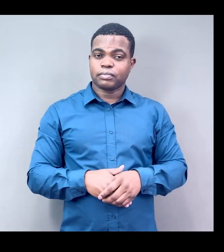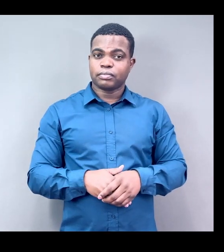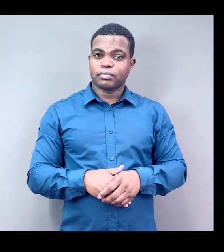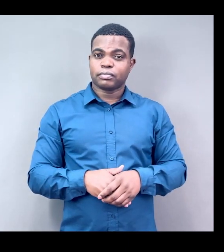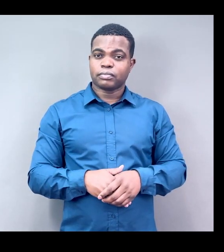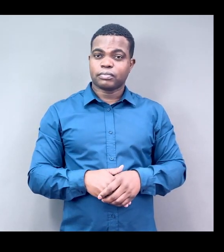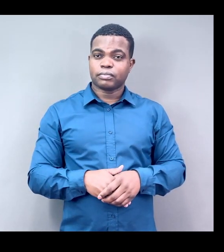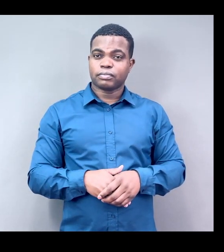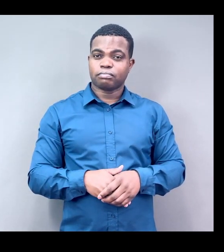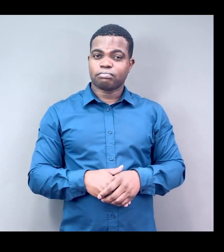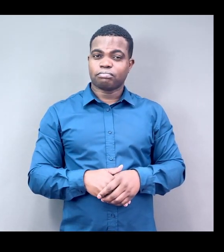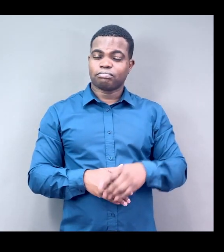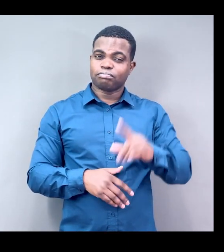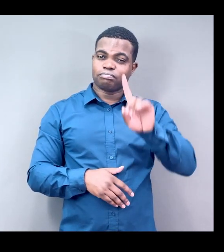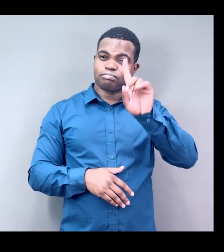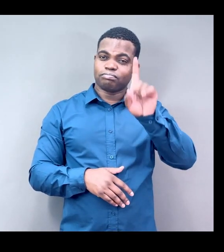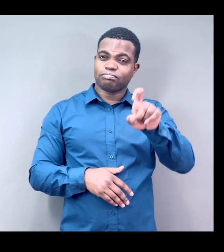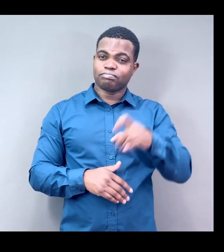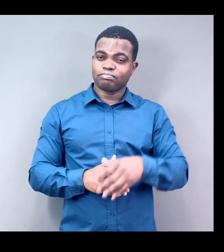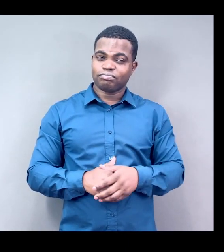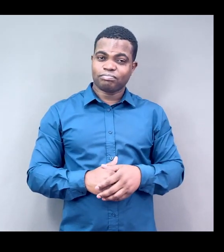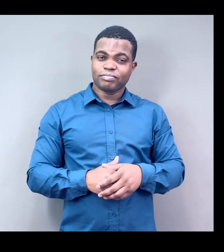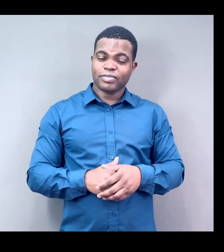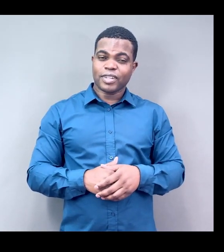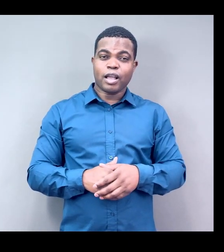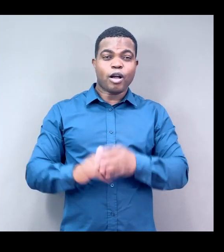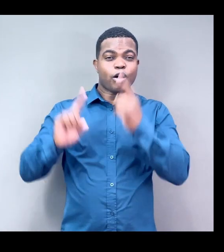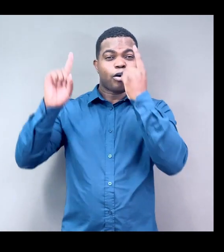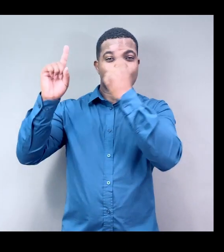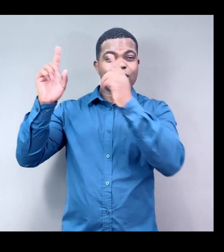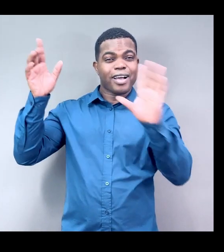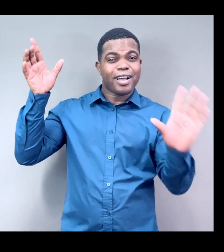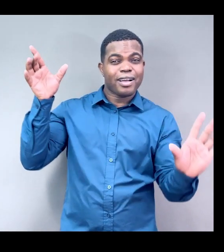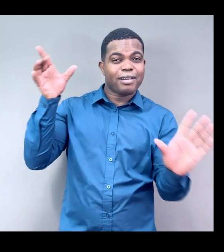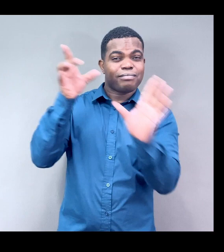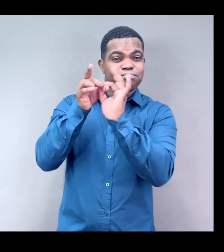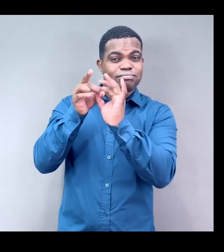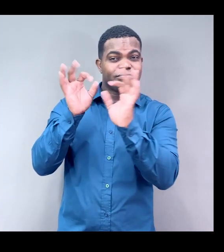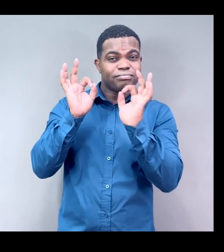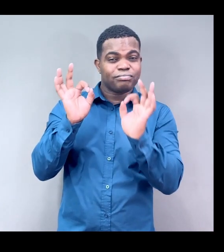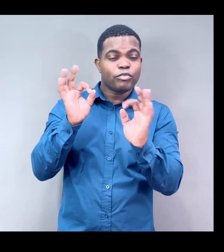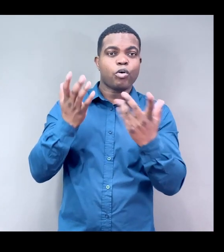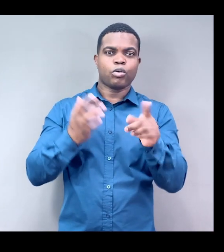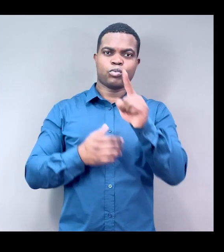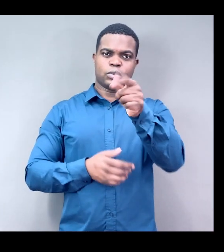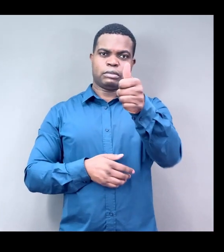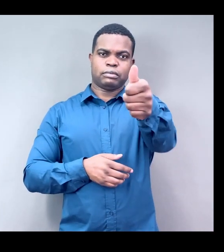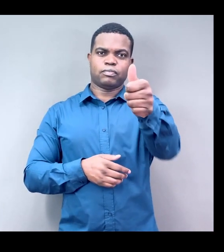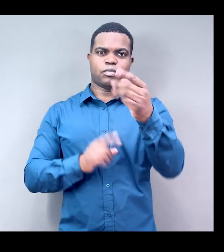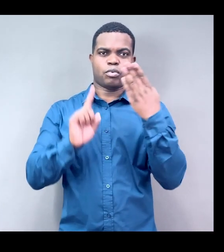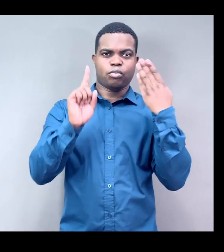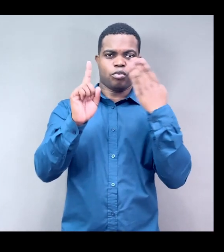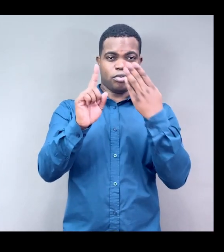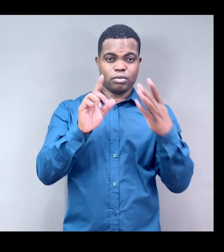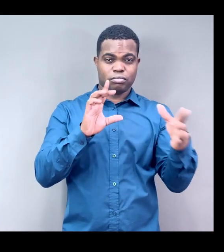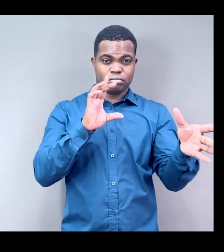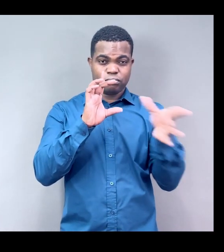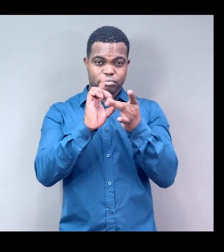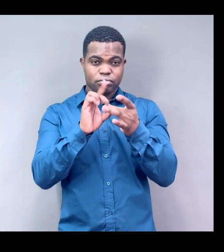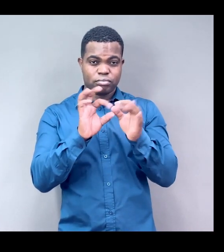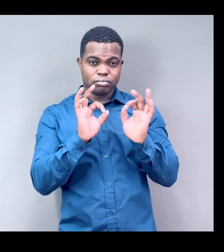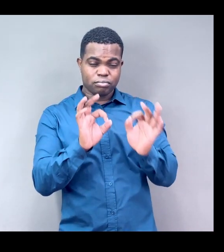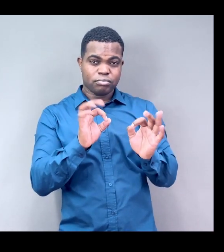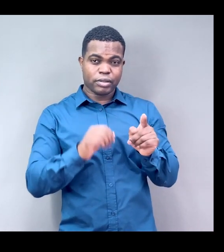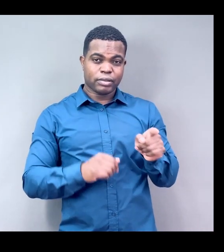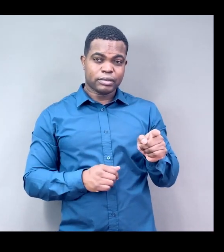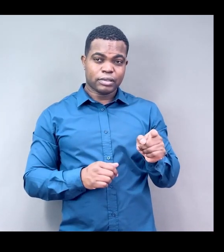is diaspora vote. So your objective here, is it realistic? Does it align? Does it align